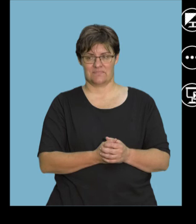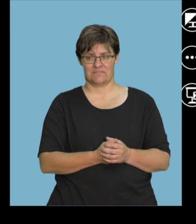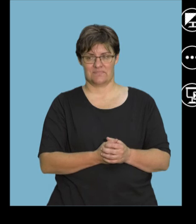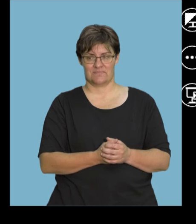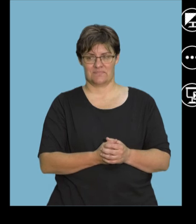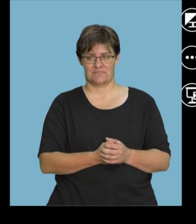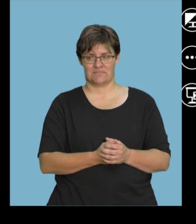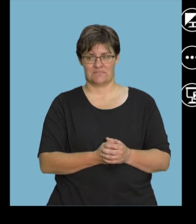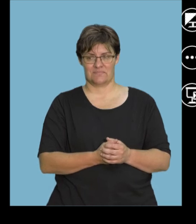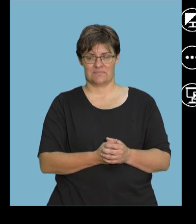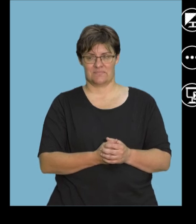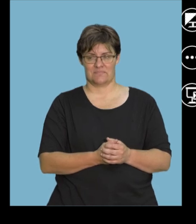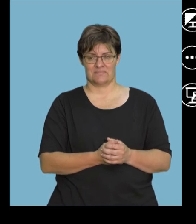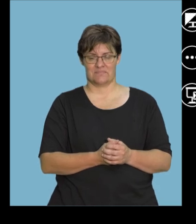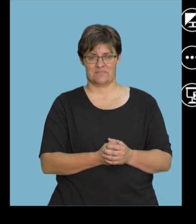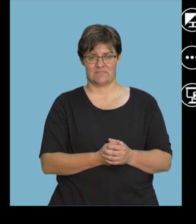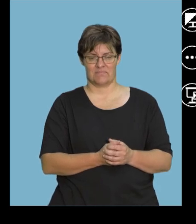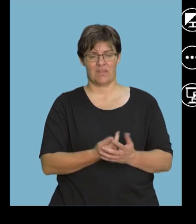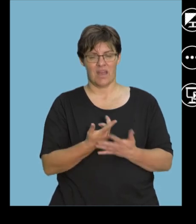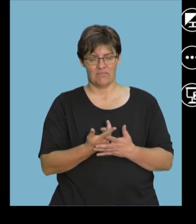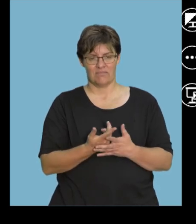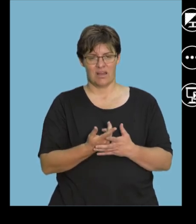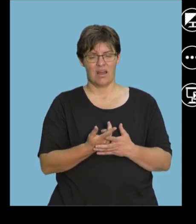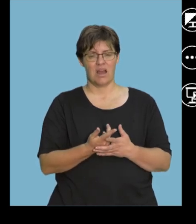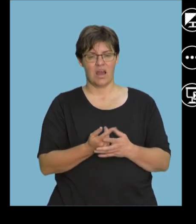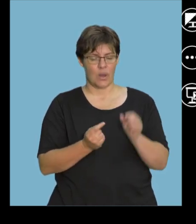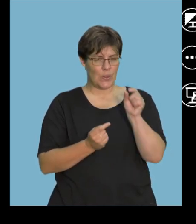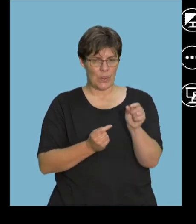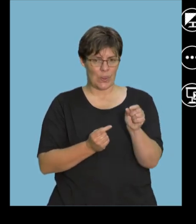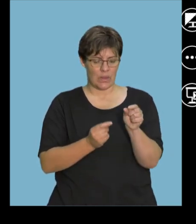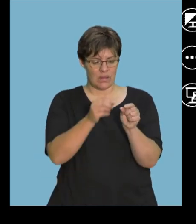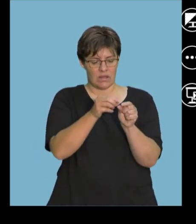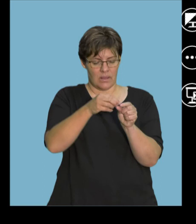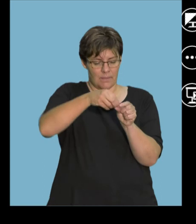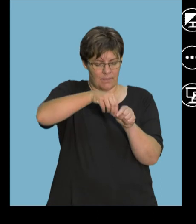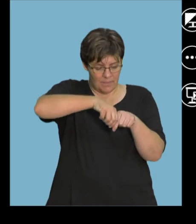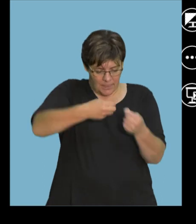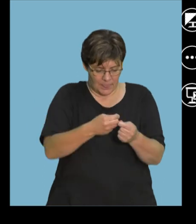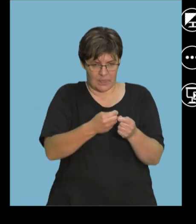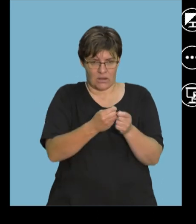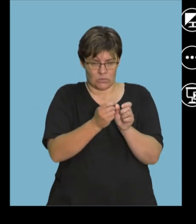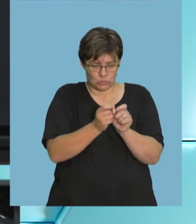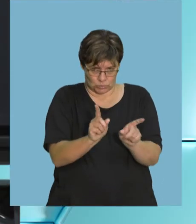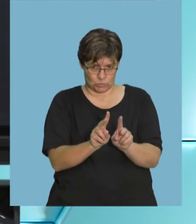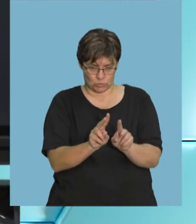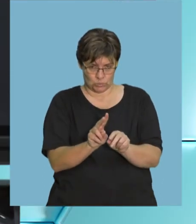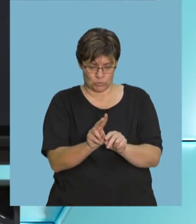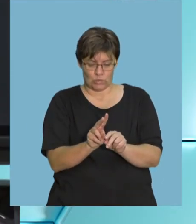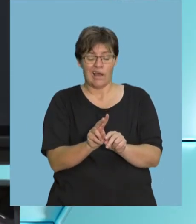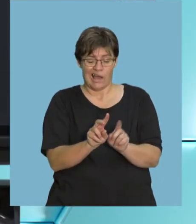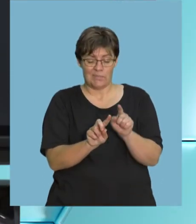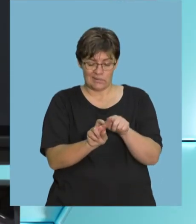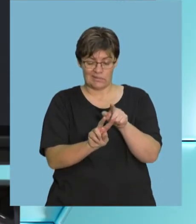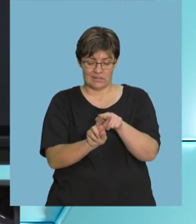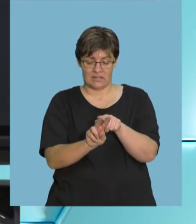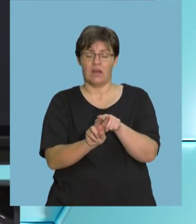So it's not possible to separate the two poles of a magnet. So if we break down a small magnet into two pieces, what